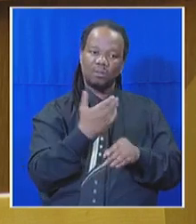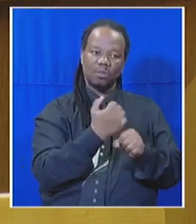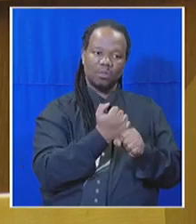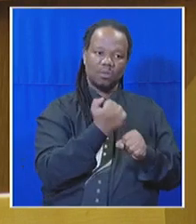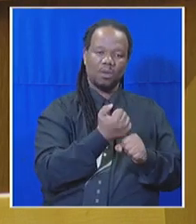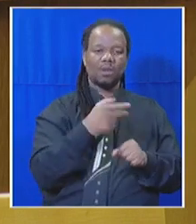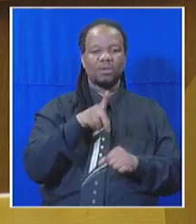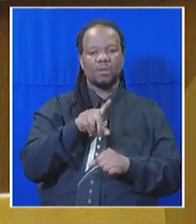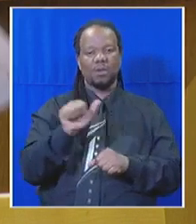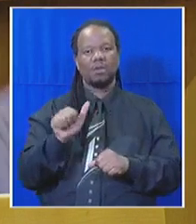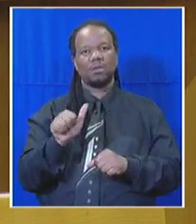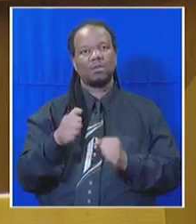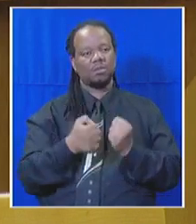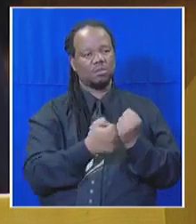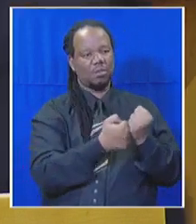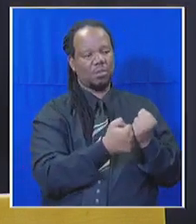Alliance supports the BRR report.